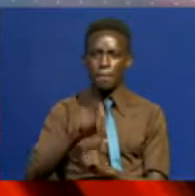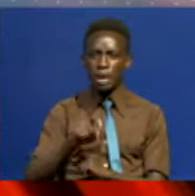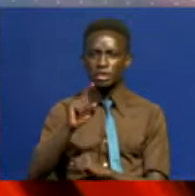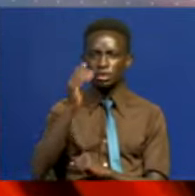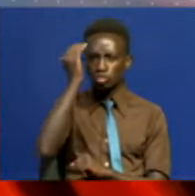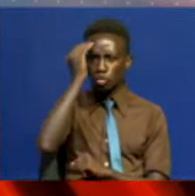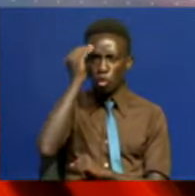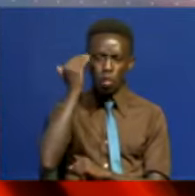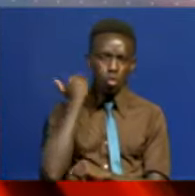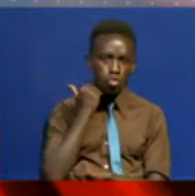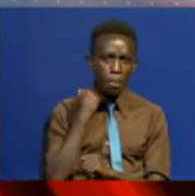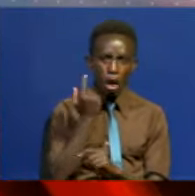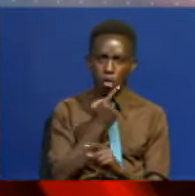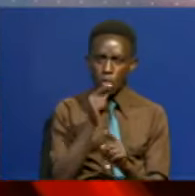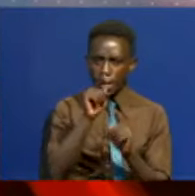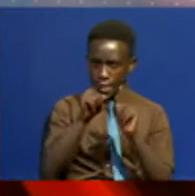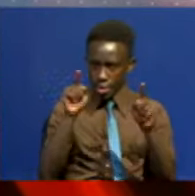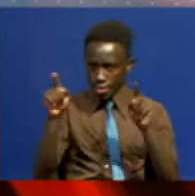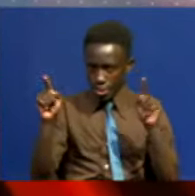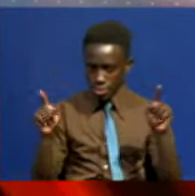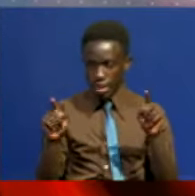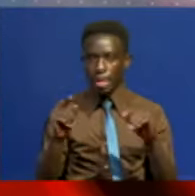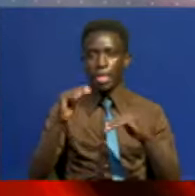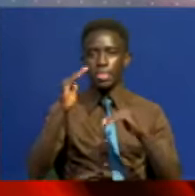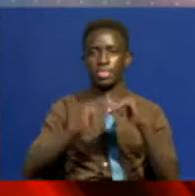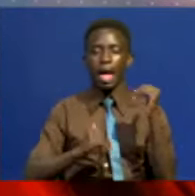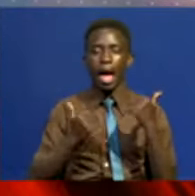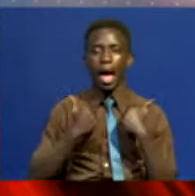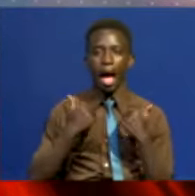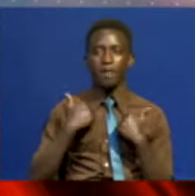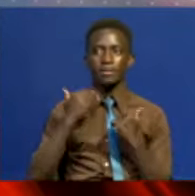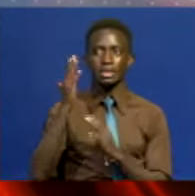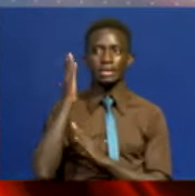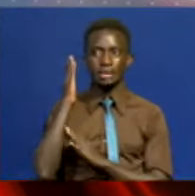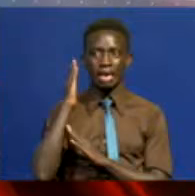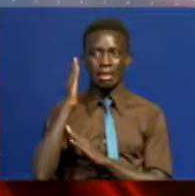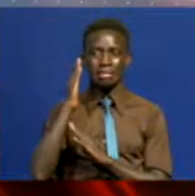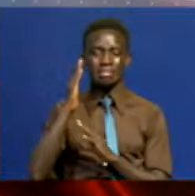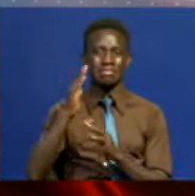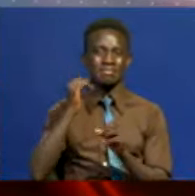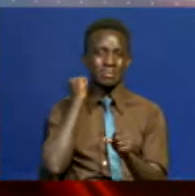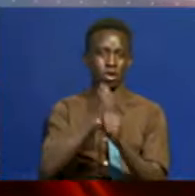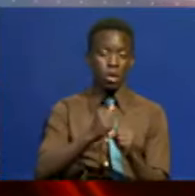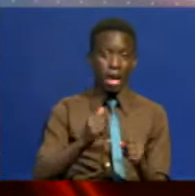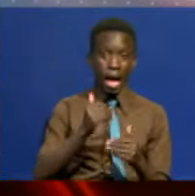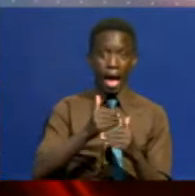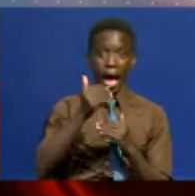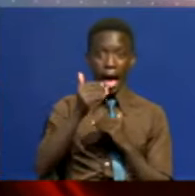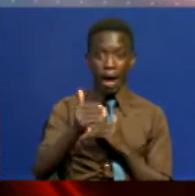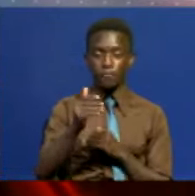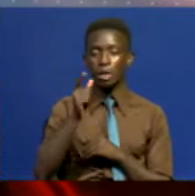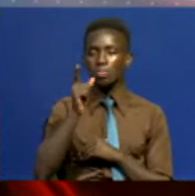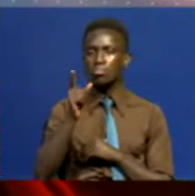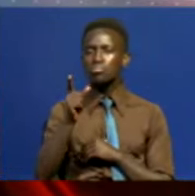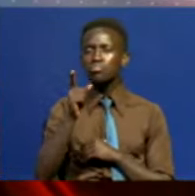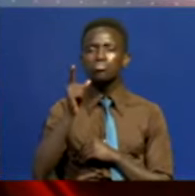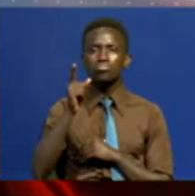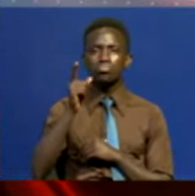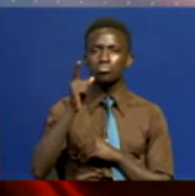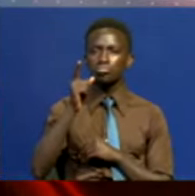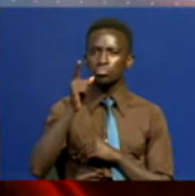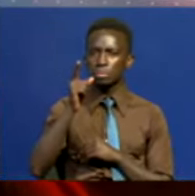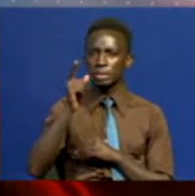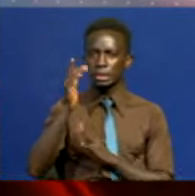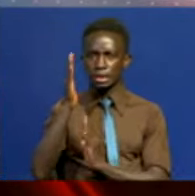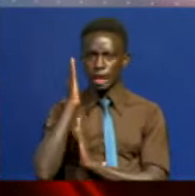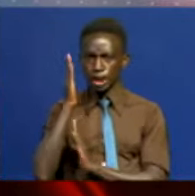culprits as opposed to rolling out a security operation. This comes as security agents recovered 99 bulls in different villages in